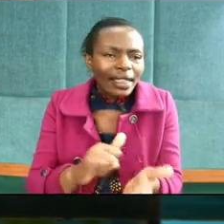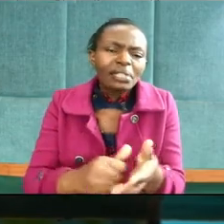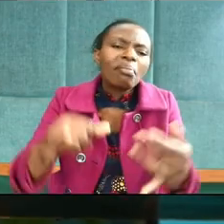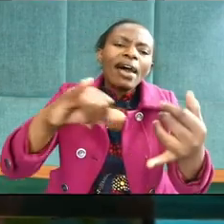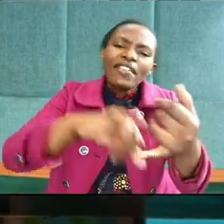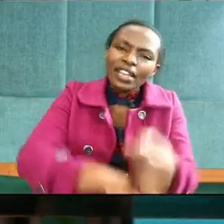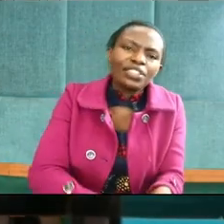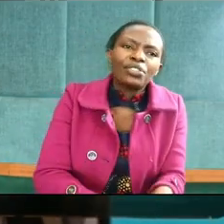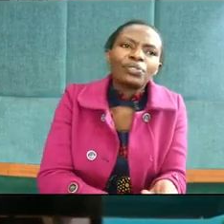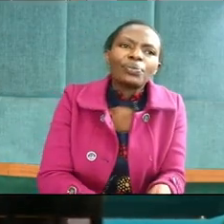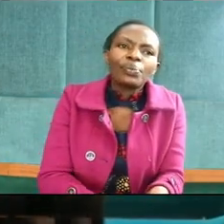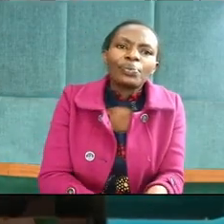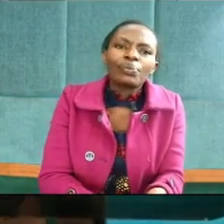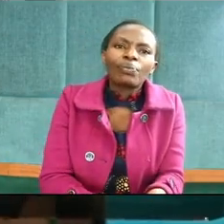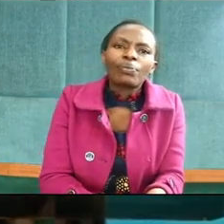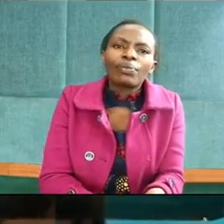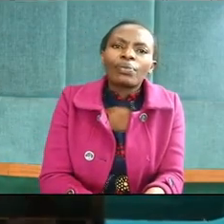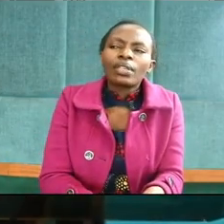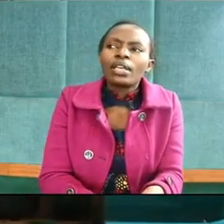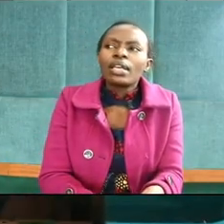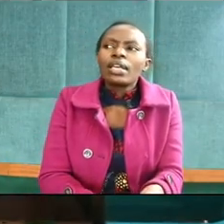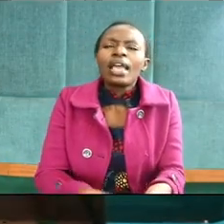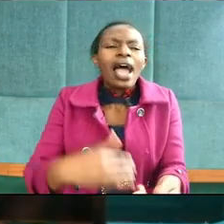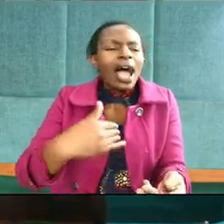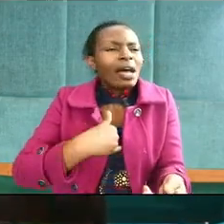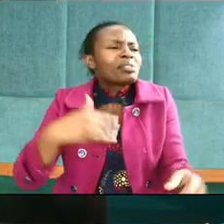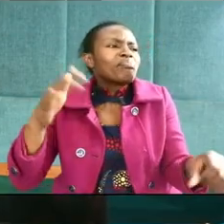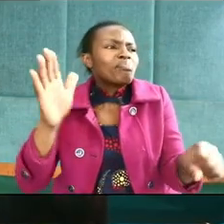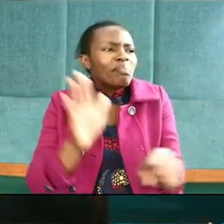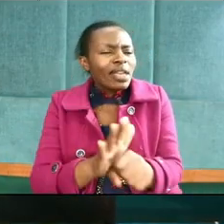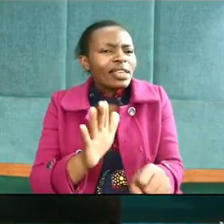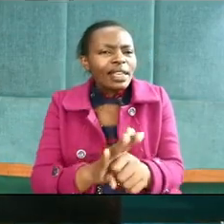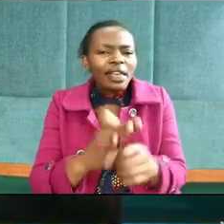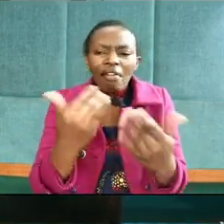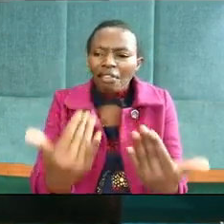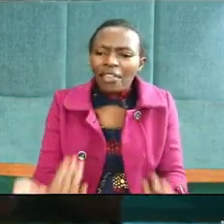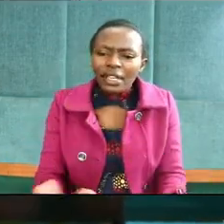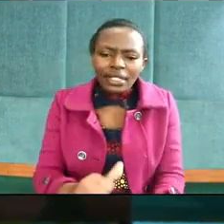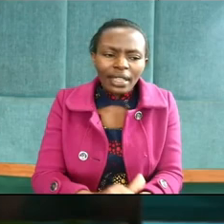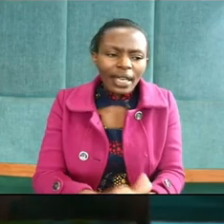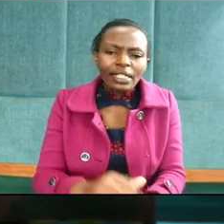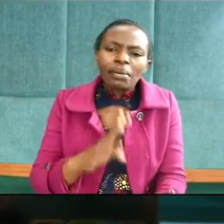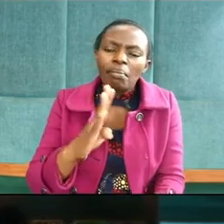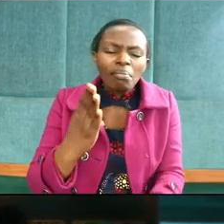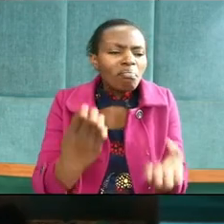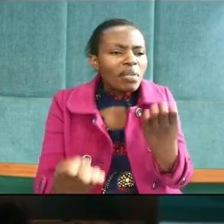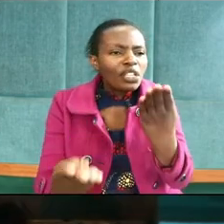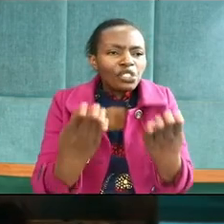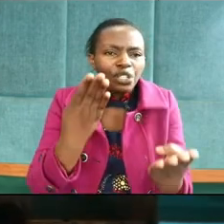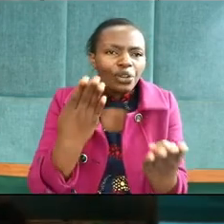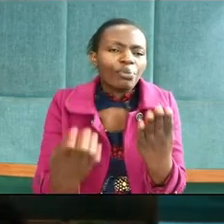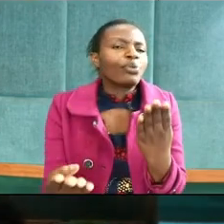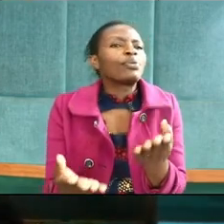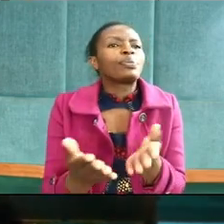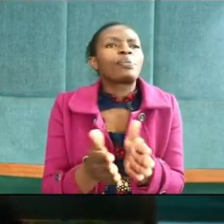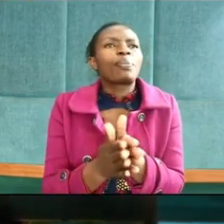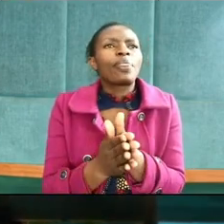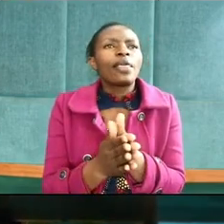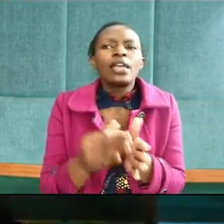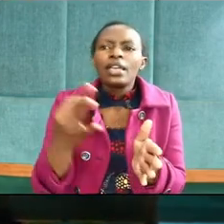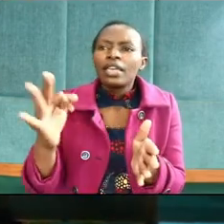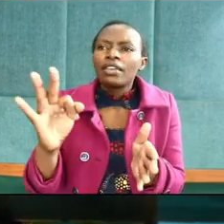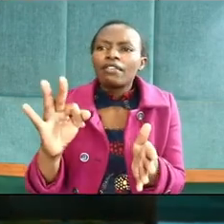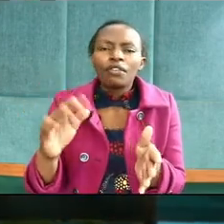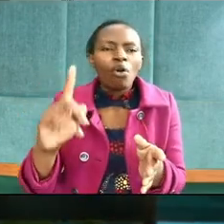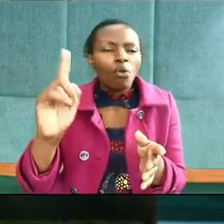marriage has certain components that must be measurable if one has to